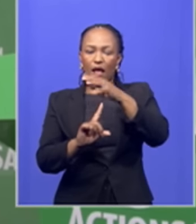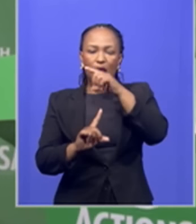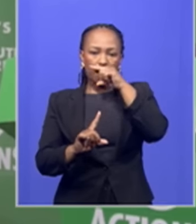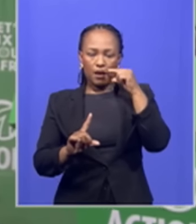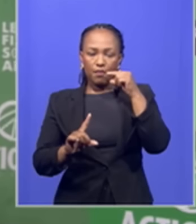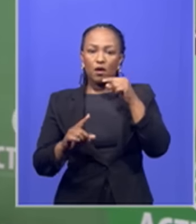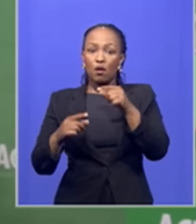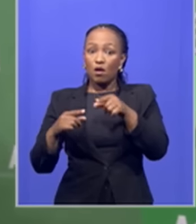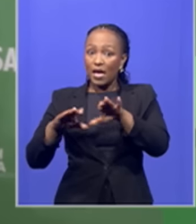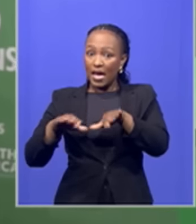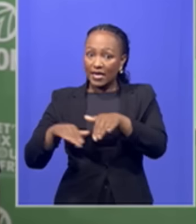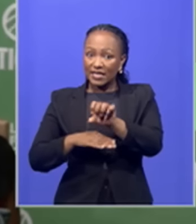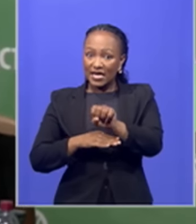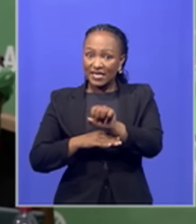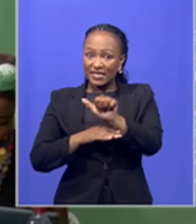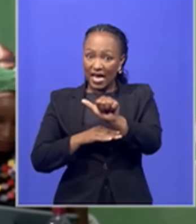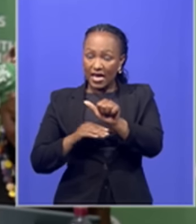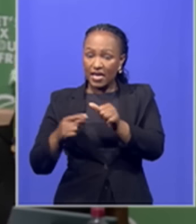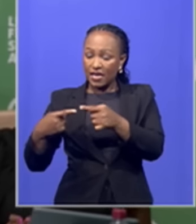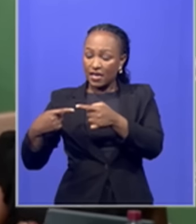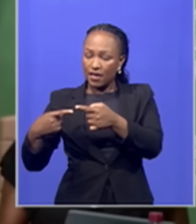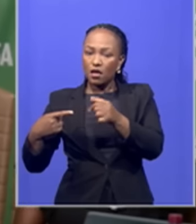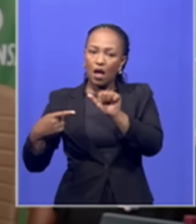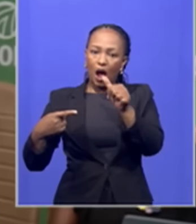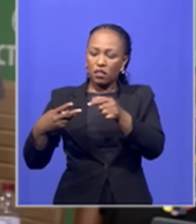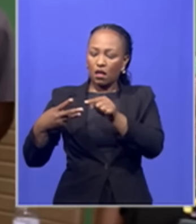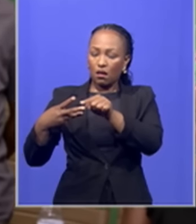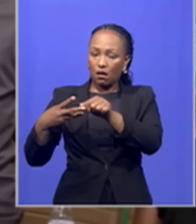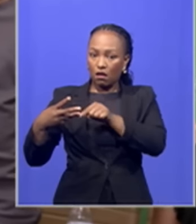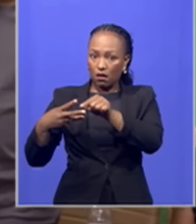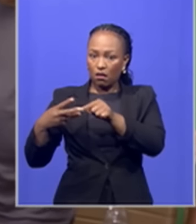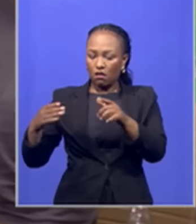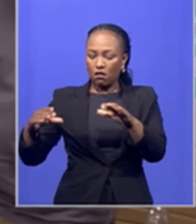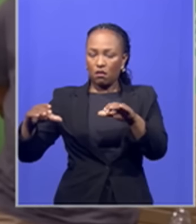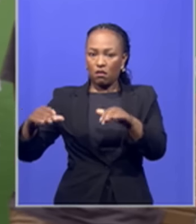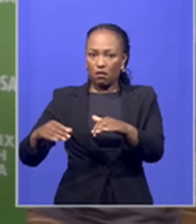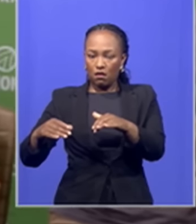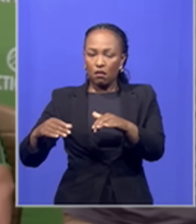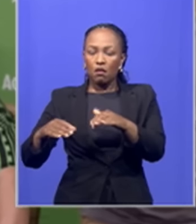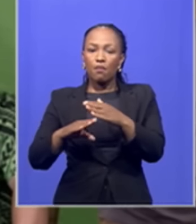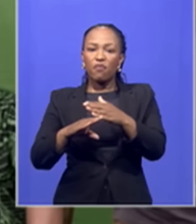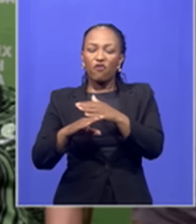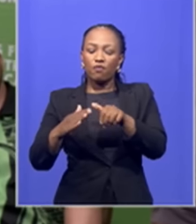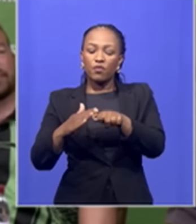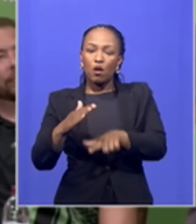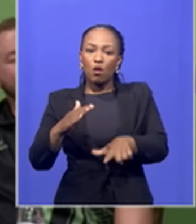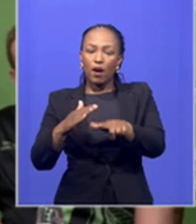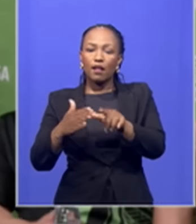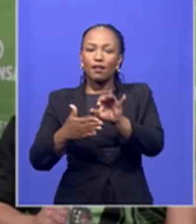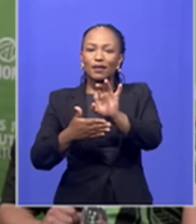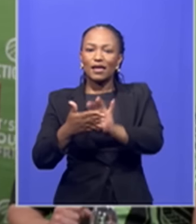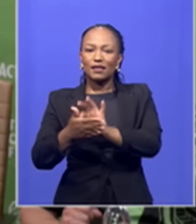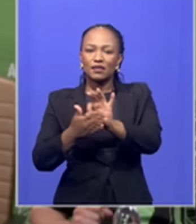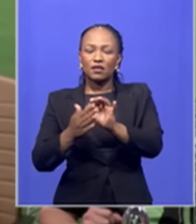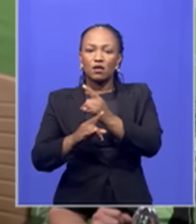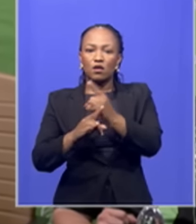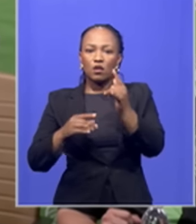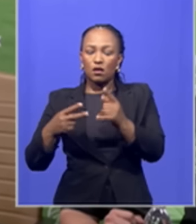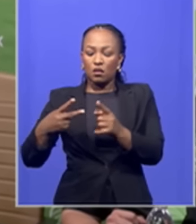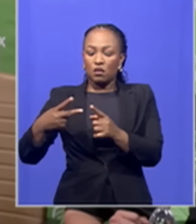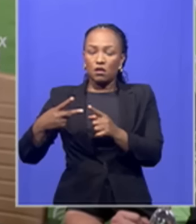a mabedi go gagabatsa matsholo a yona a go ngwa ka batlhophi pele ga ditlhopho tsa dipusoselegae. Azanian